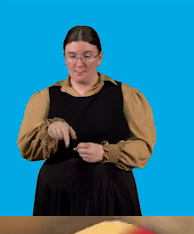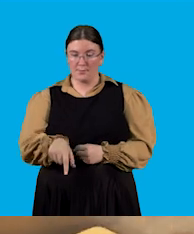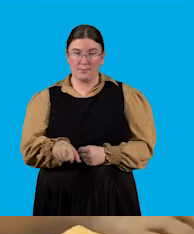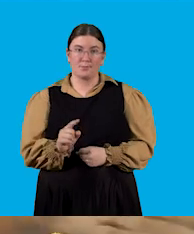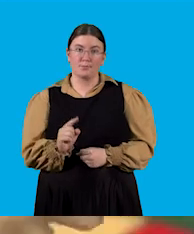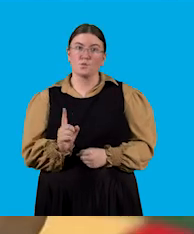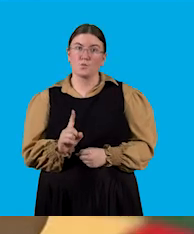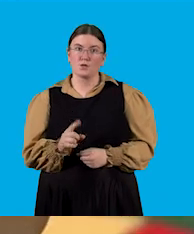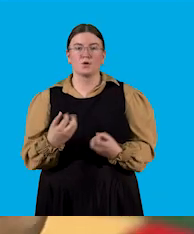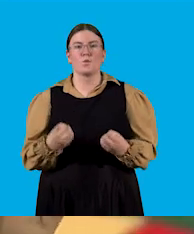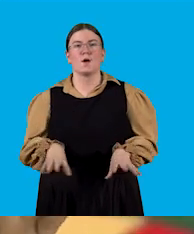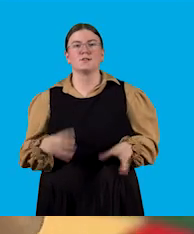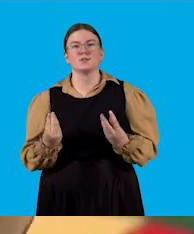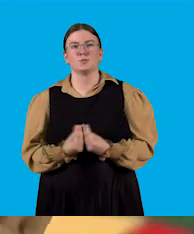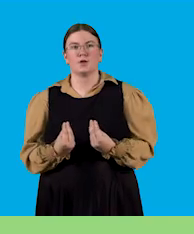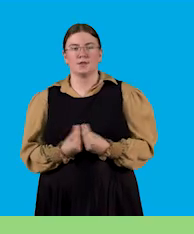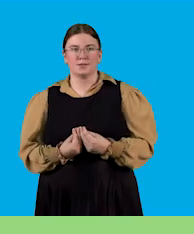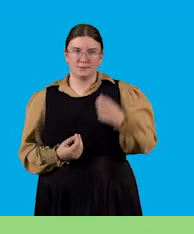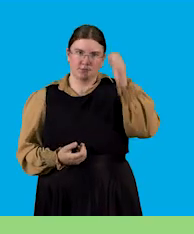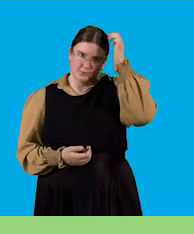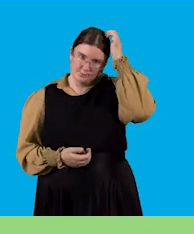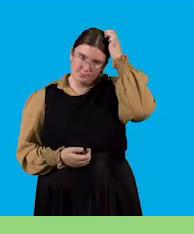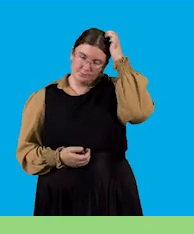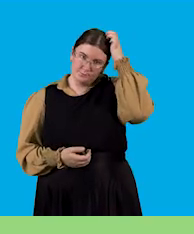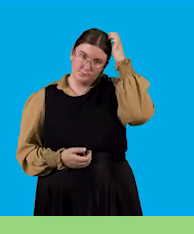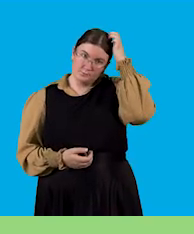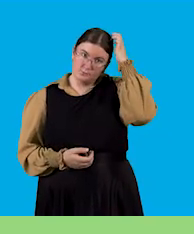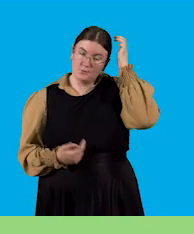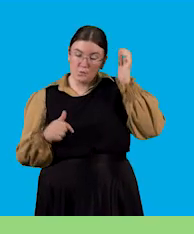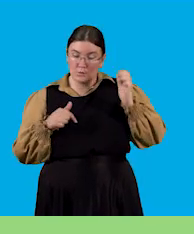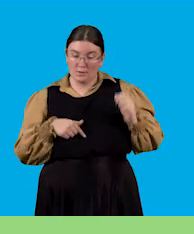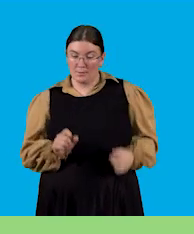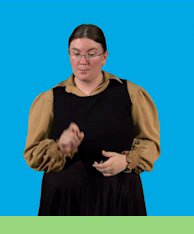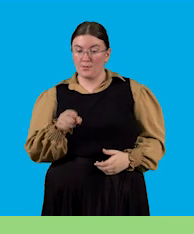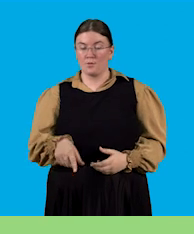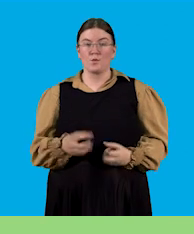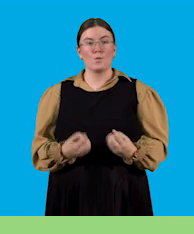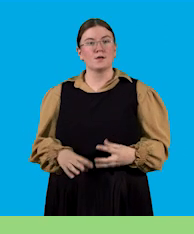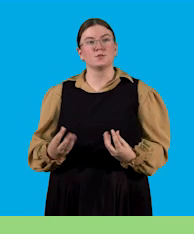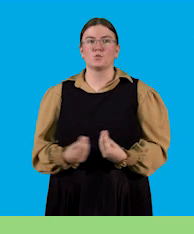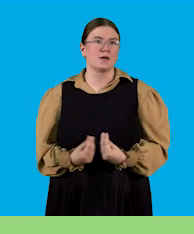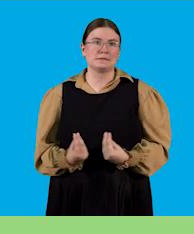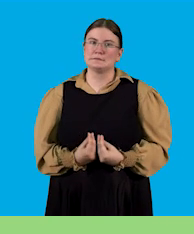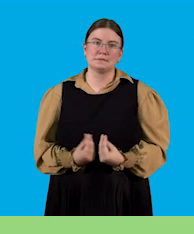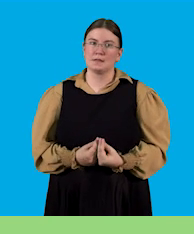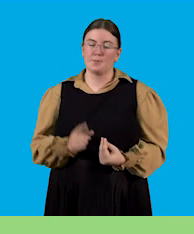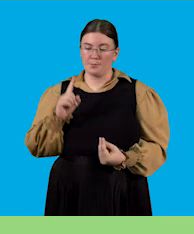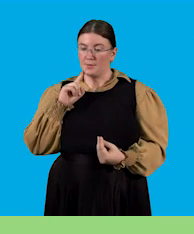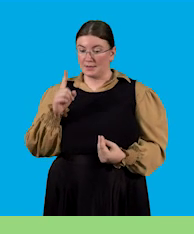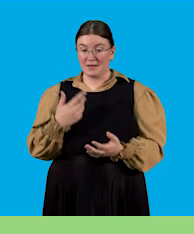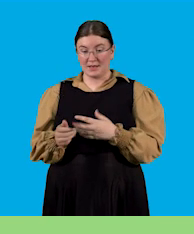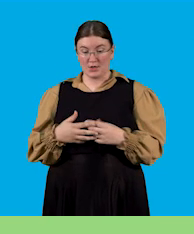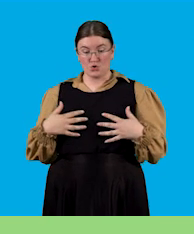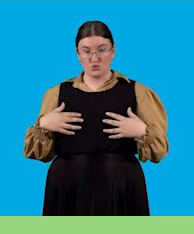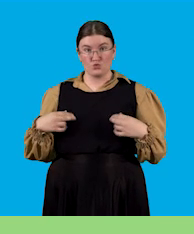a waste product. So here we cannot excrete waste products, but we reabsorb all the nutrients that are